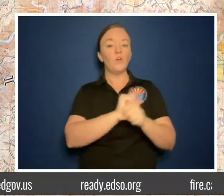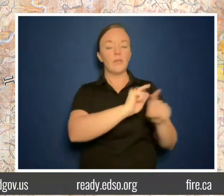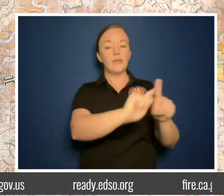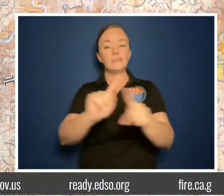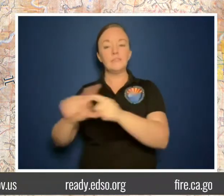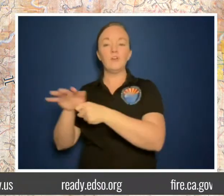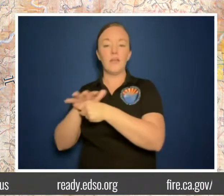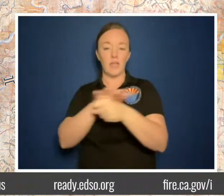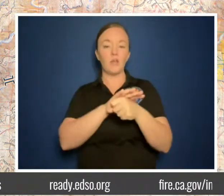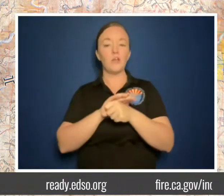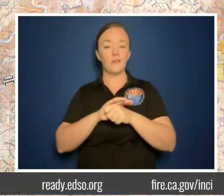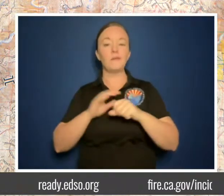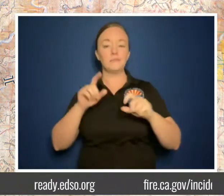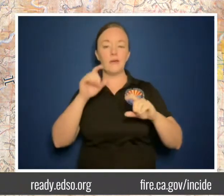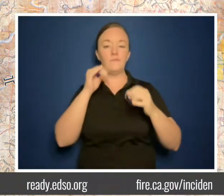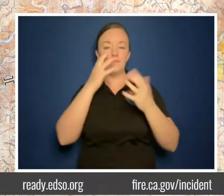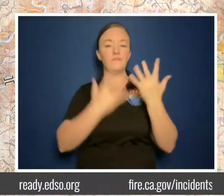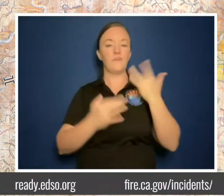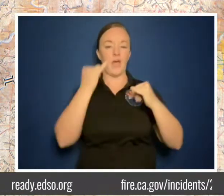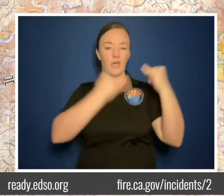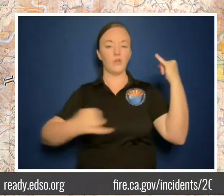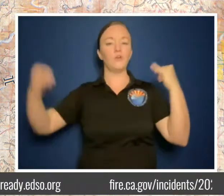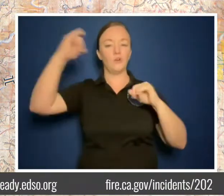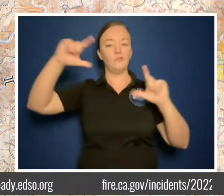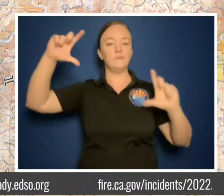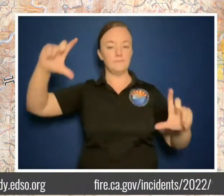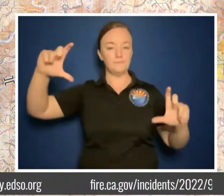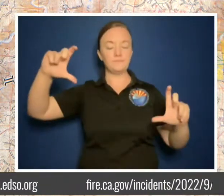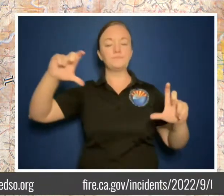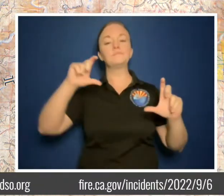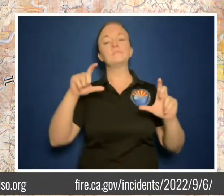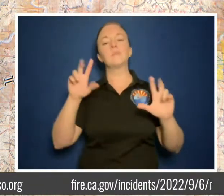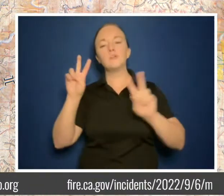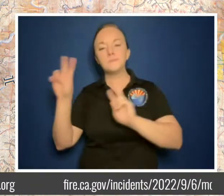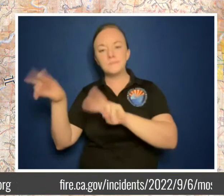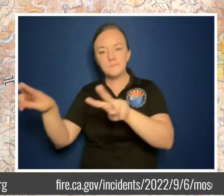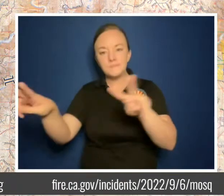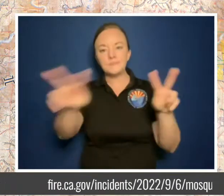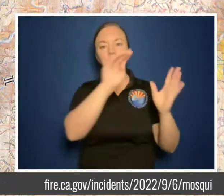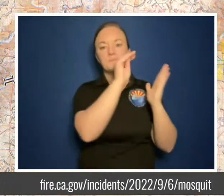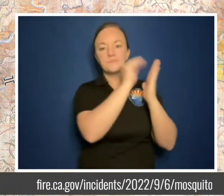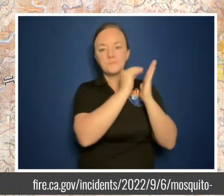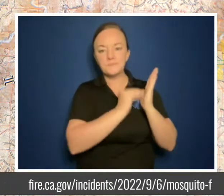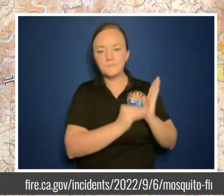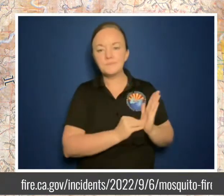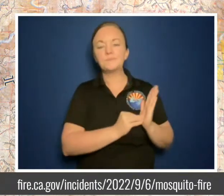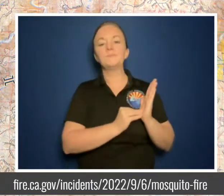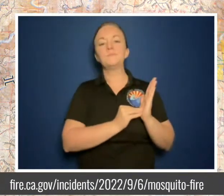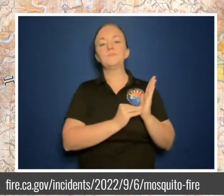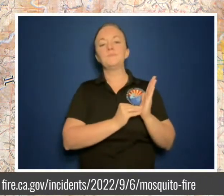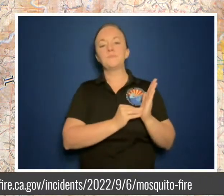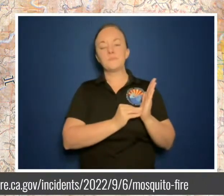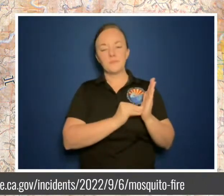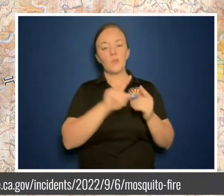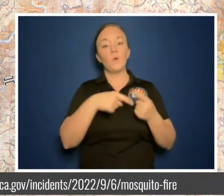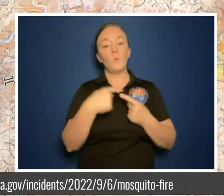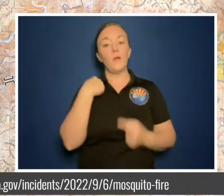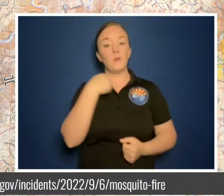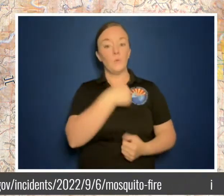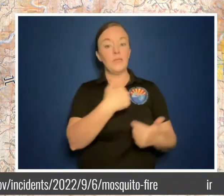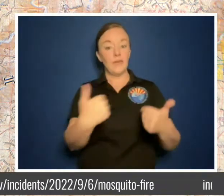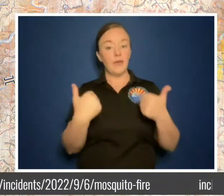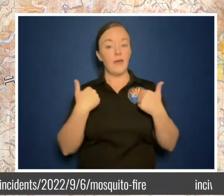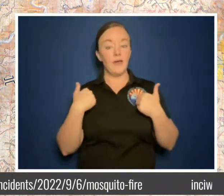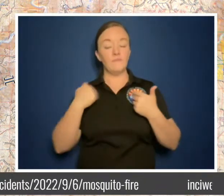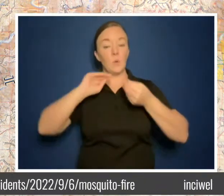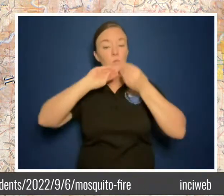footprint. They're collecting that data, they're gathering all that information, and as soon as we have that true numbers